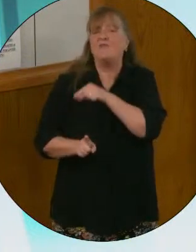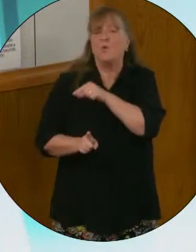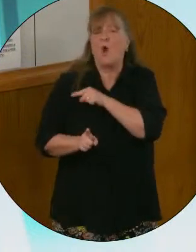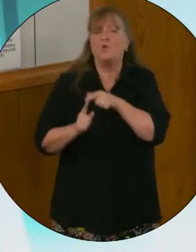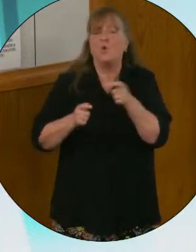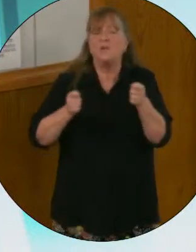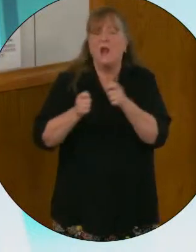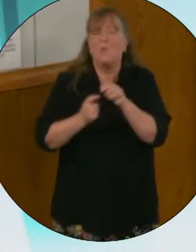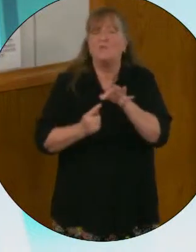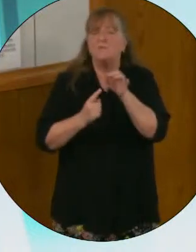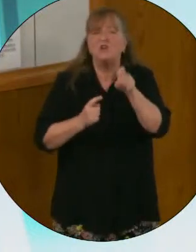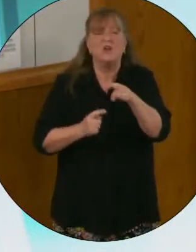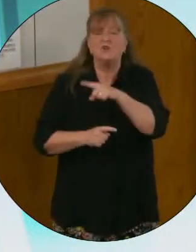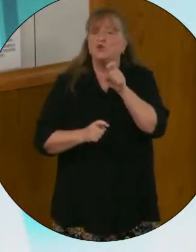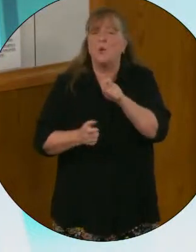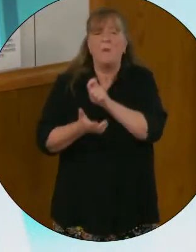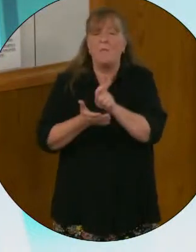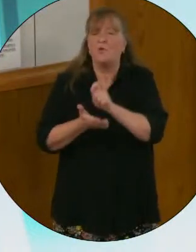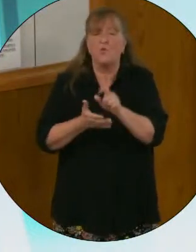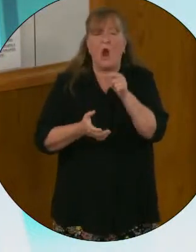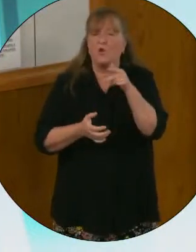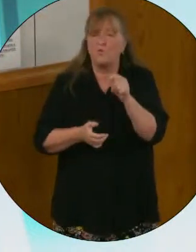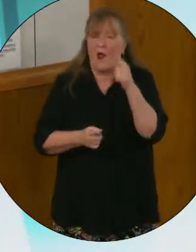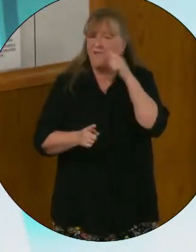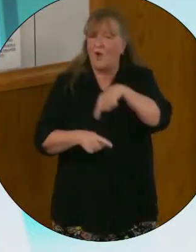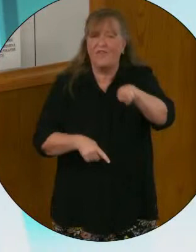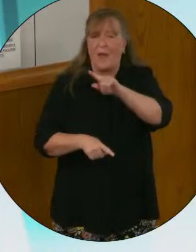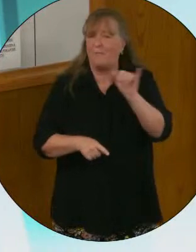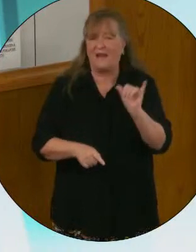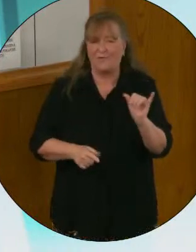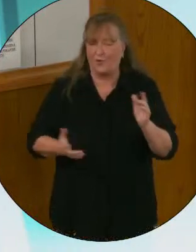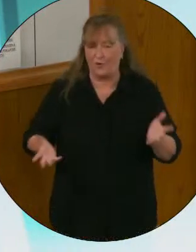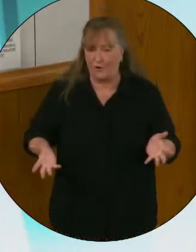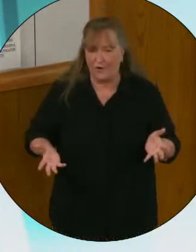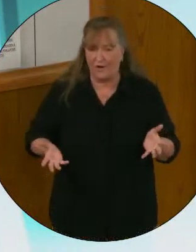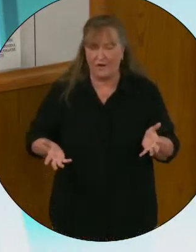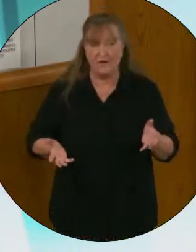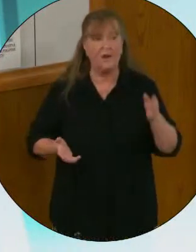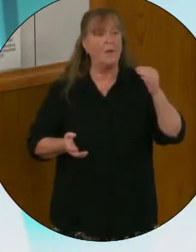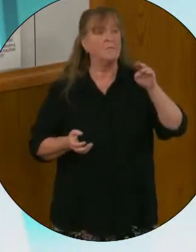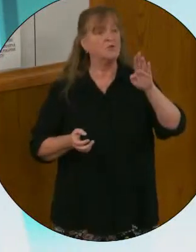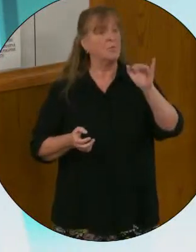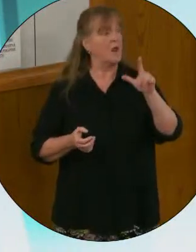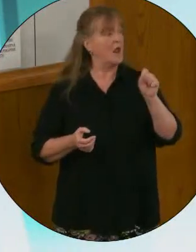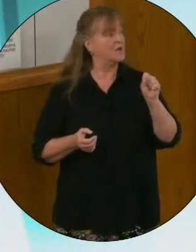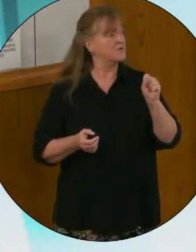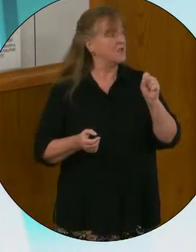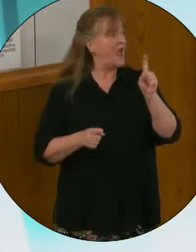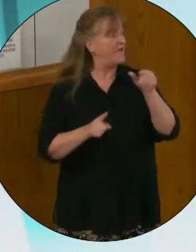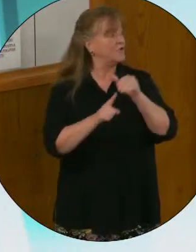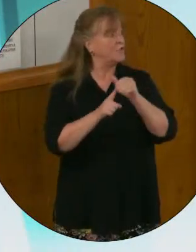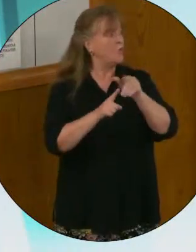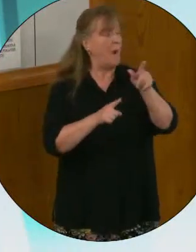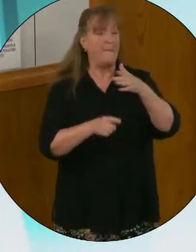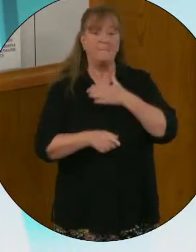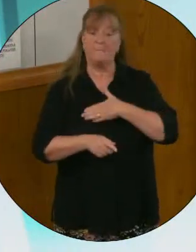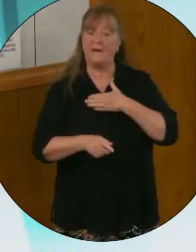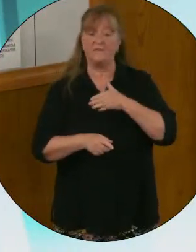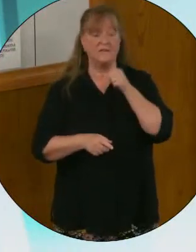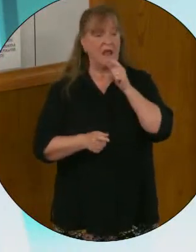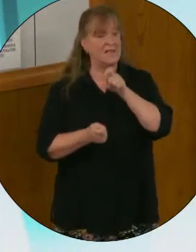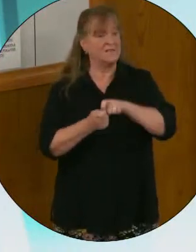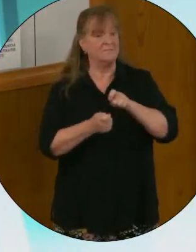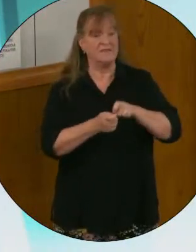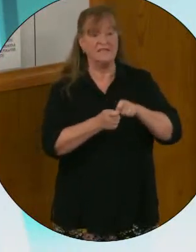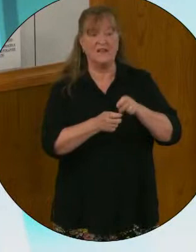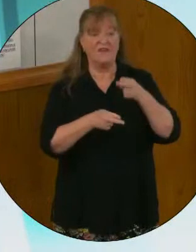needs, so she shouldn't be able to write a grant for him either. Mr. Bayless, I know I don't have to remind you to please not reference a